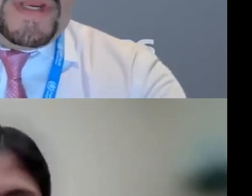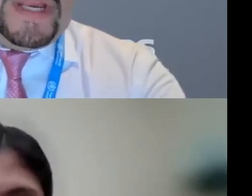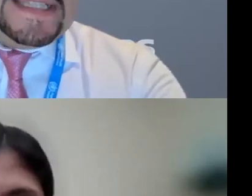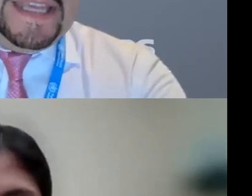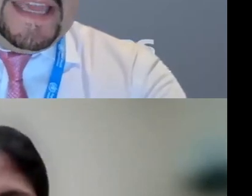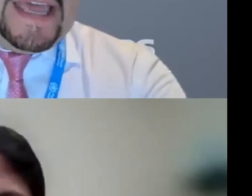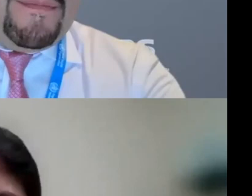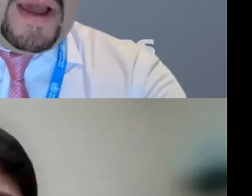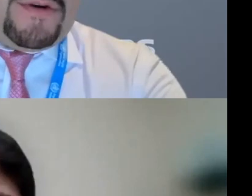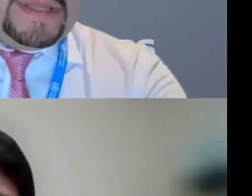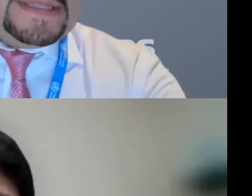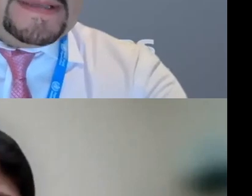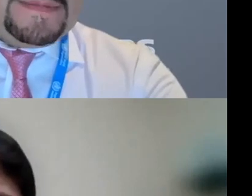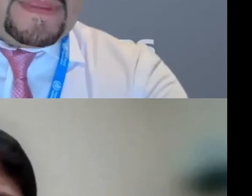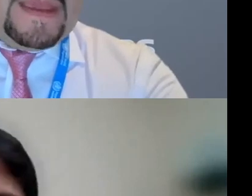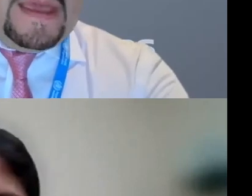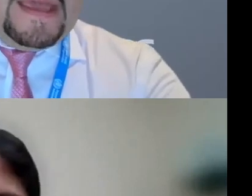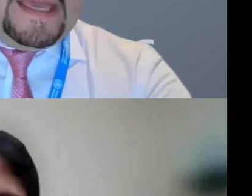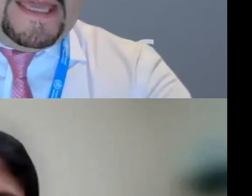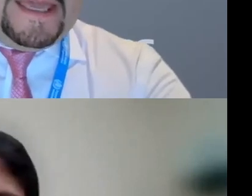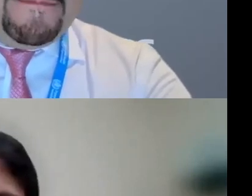exist within city environments.